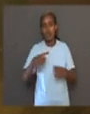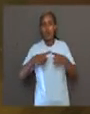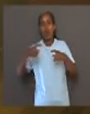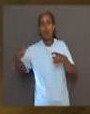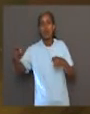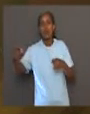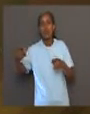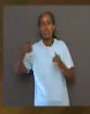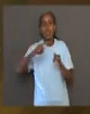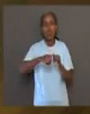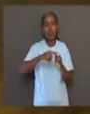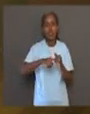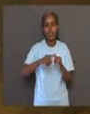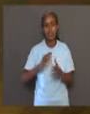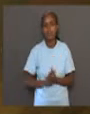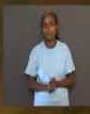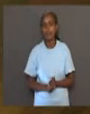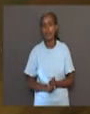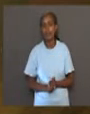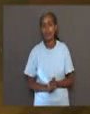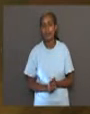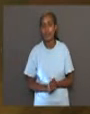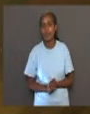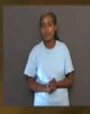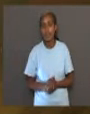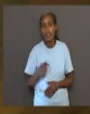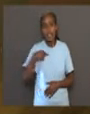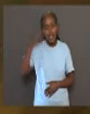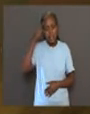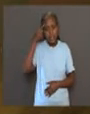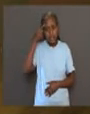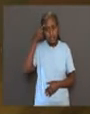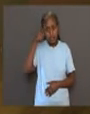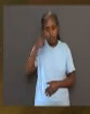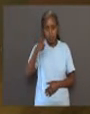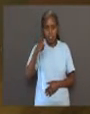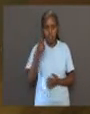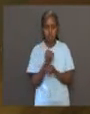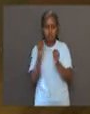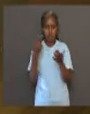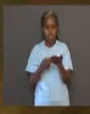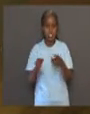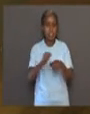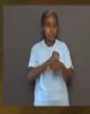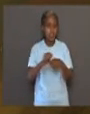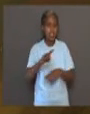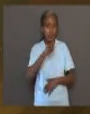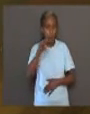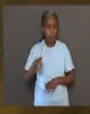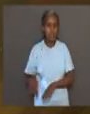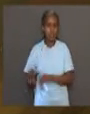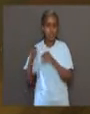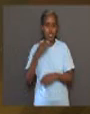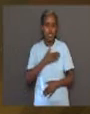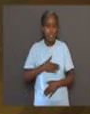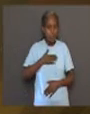corner on the ceiling. I think that you can solve this practical problem, students.